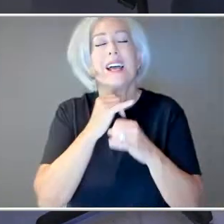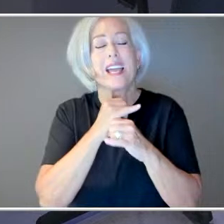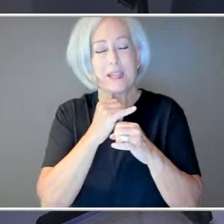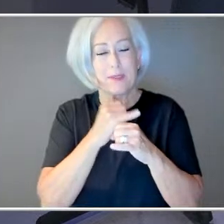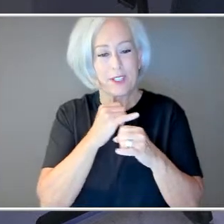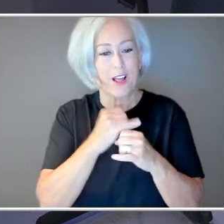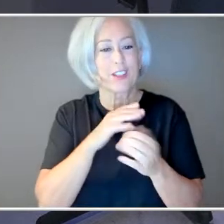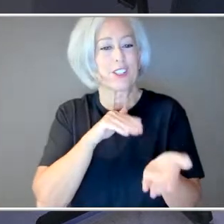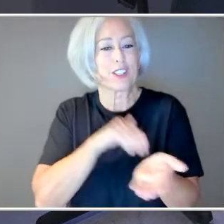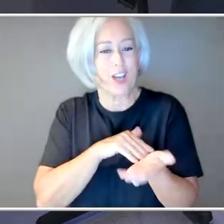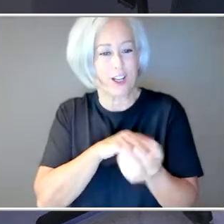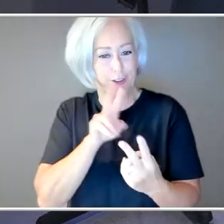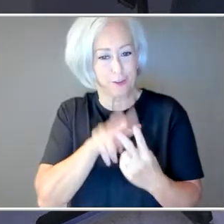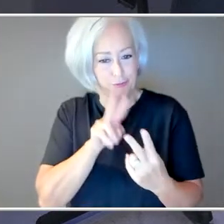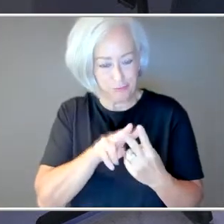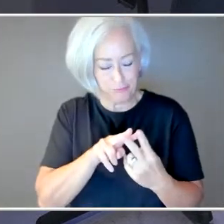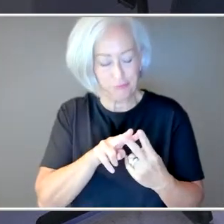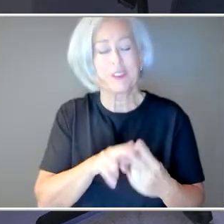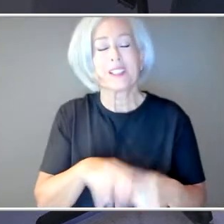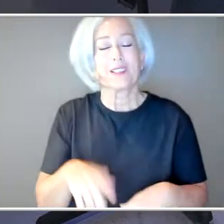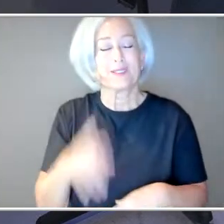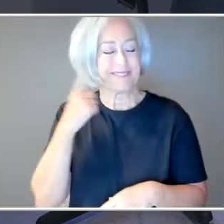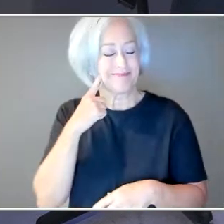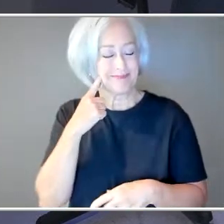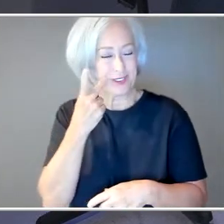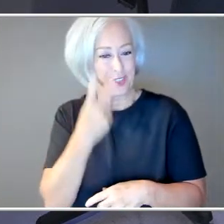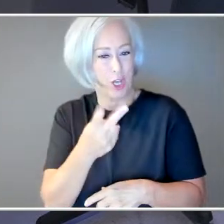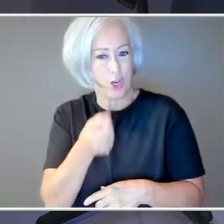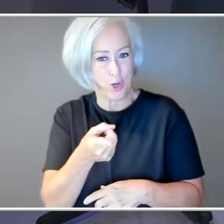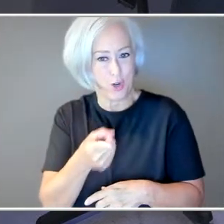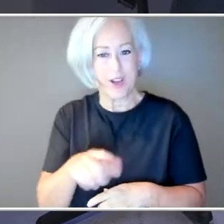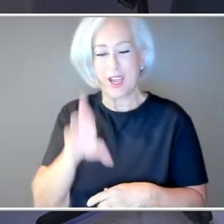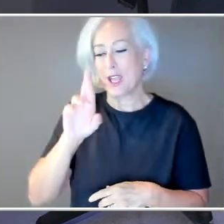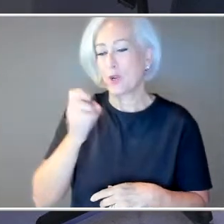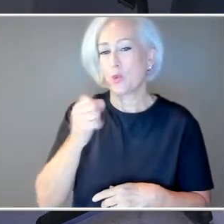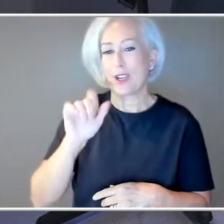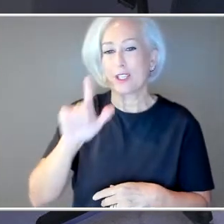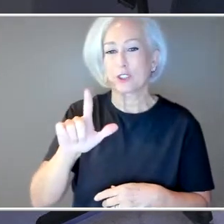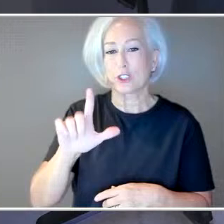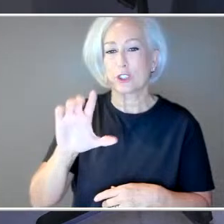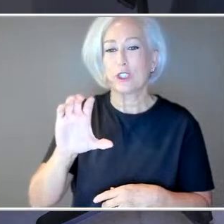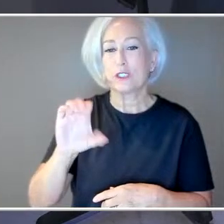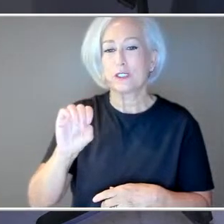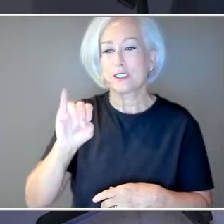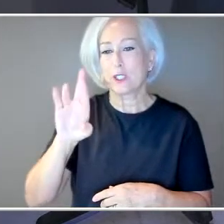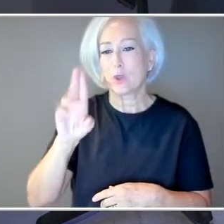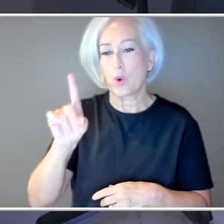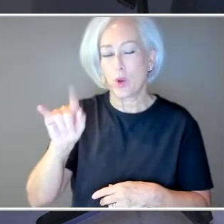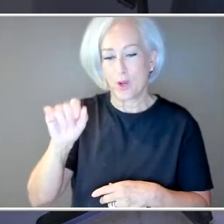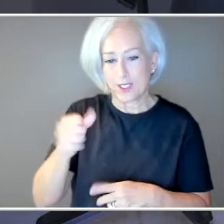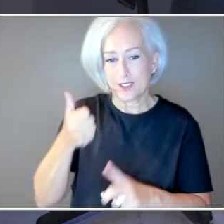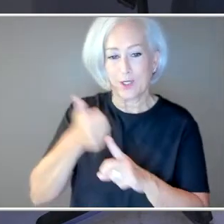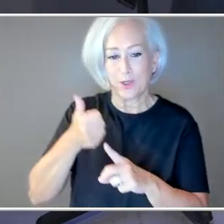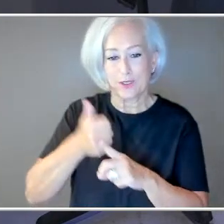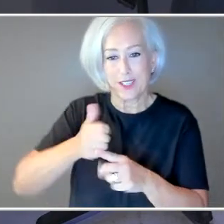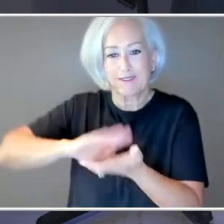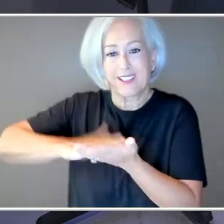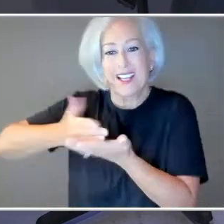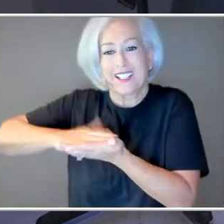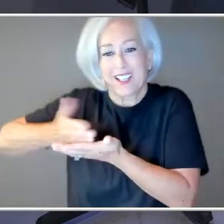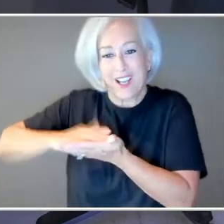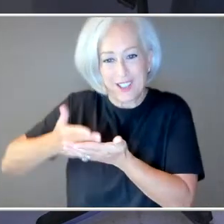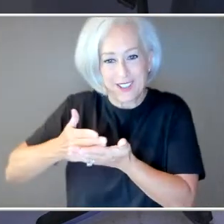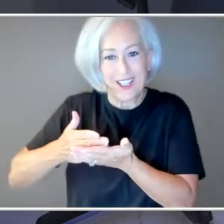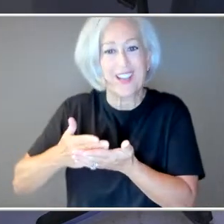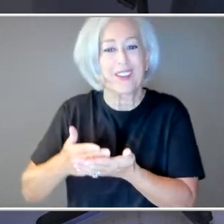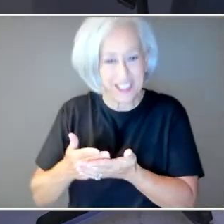that piece. We also saw Rachel Chordash, a cooking instructor who specializes in crafting healthy recipes, especially when it comes to gluten-free. We